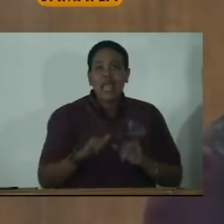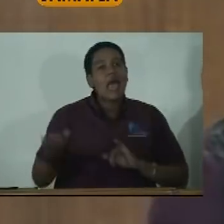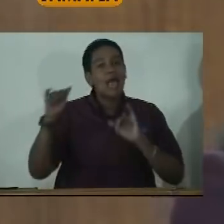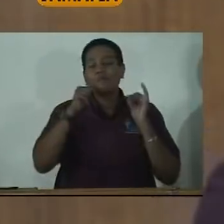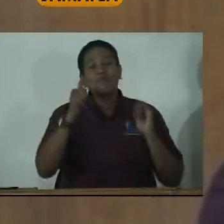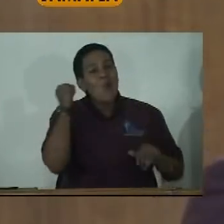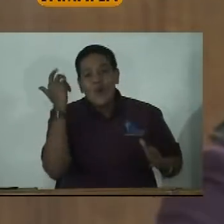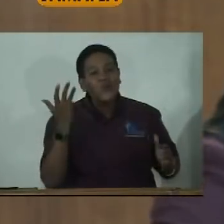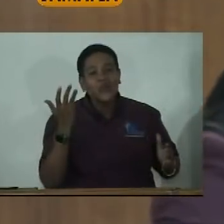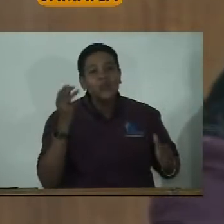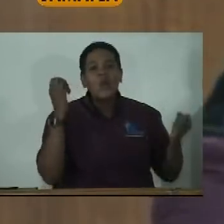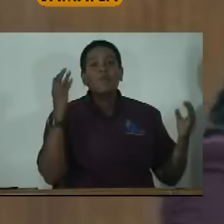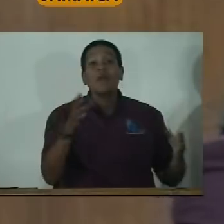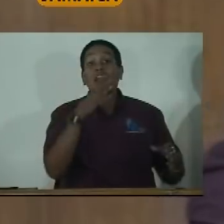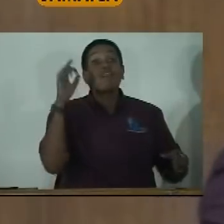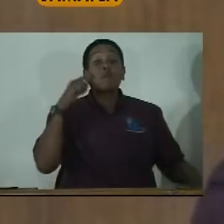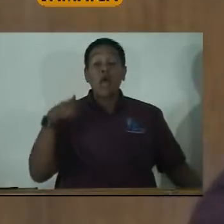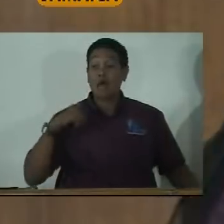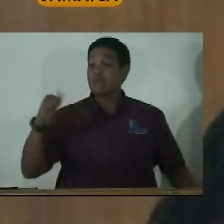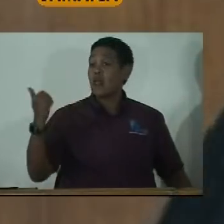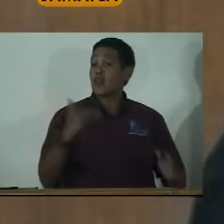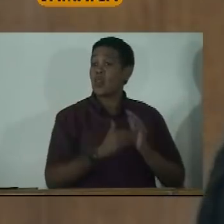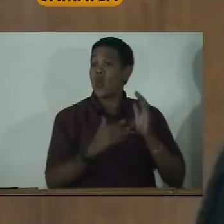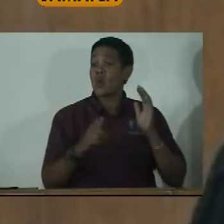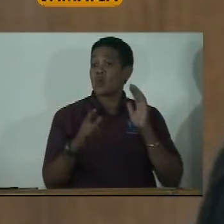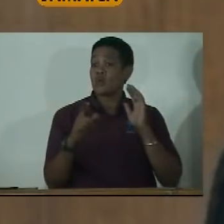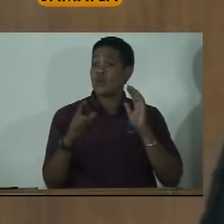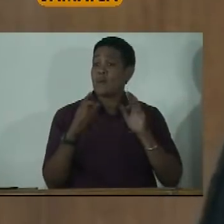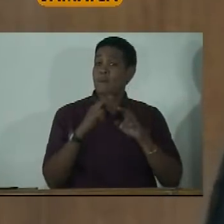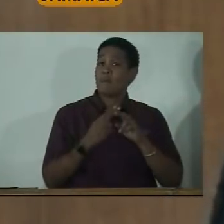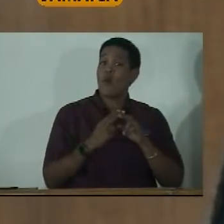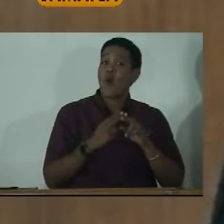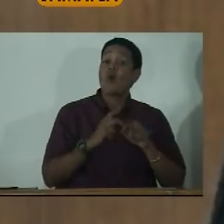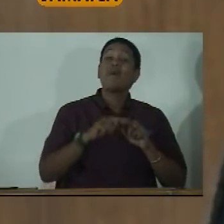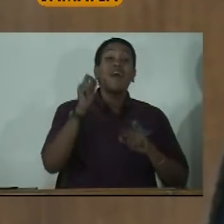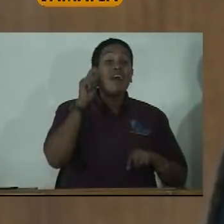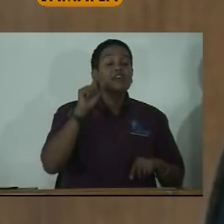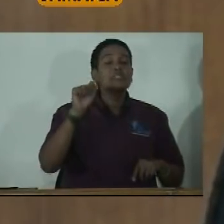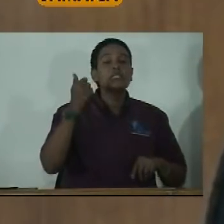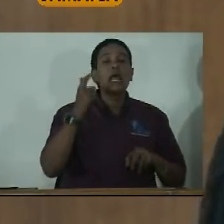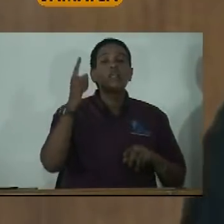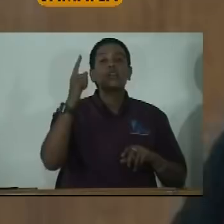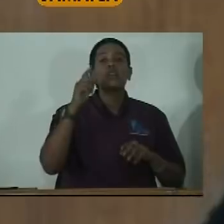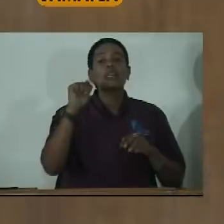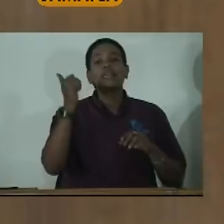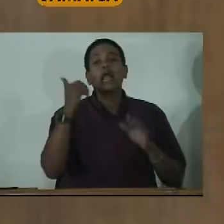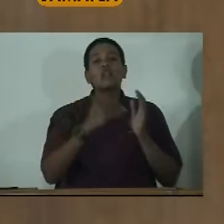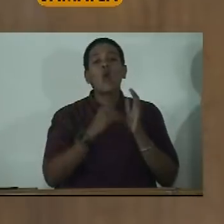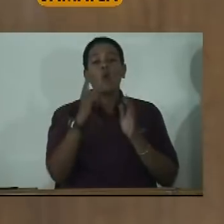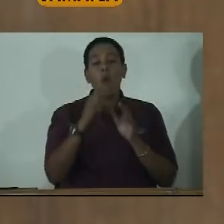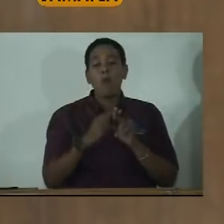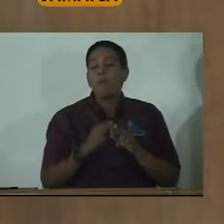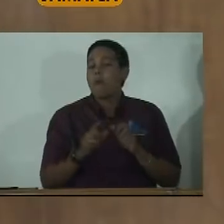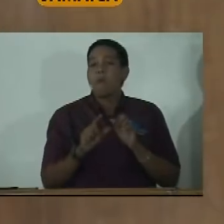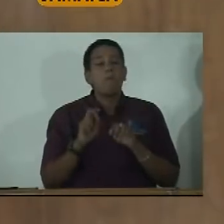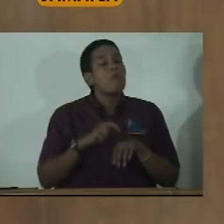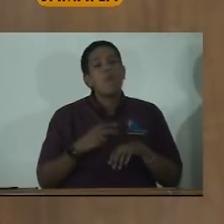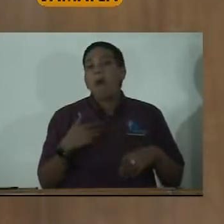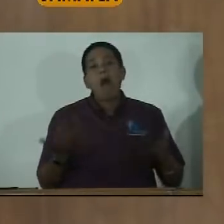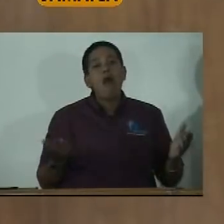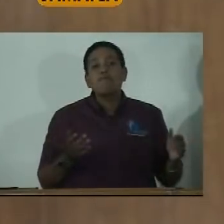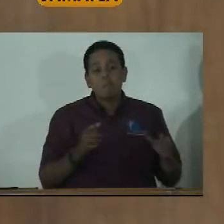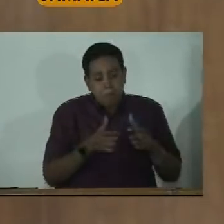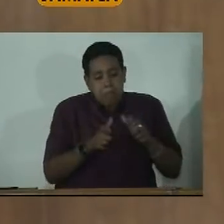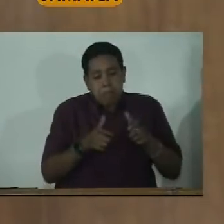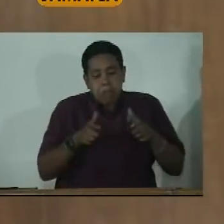our farmers might say, may have 10,000 pounds, but you don't have 10,000 1 pound. If we had an amalgamation